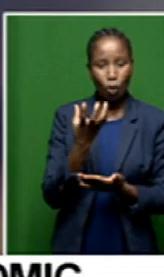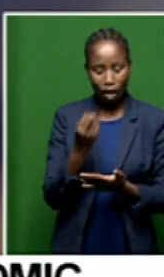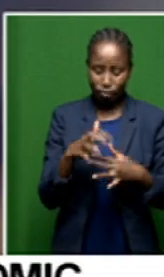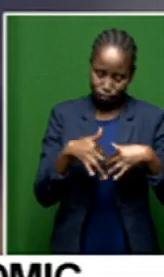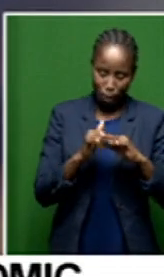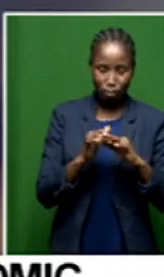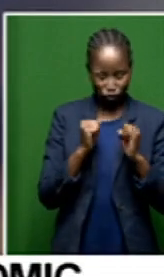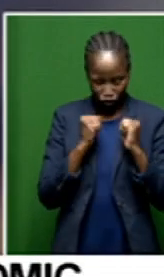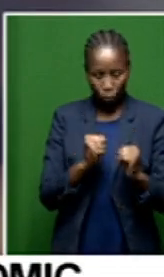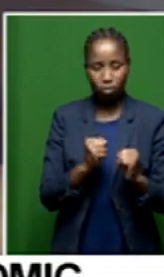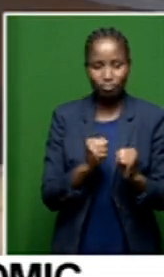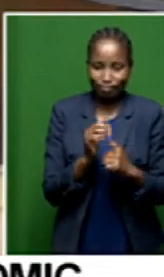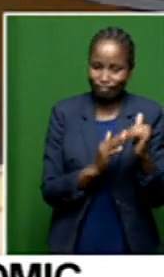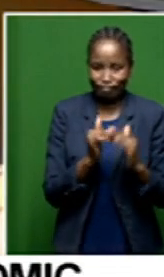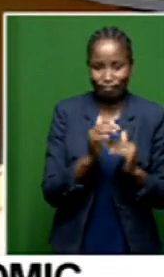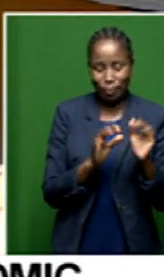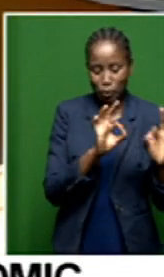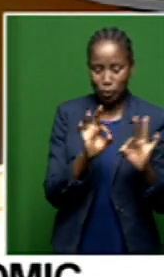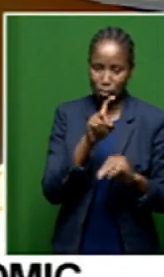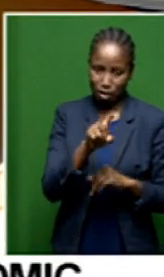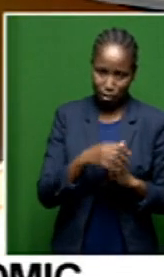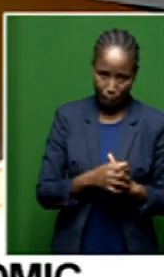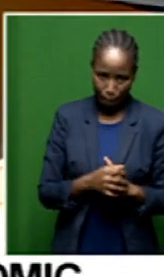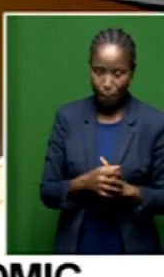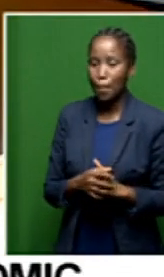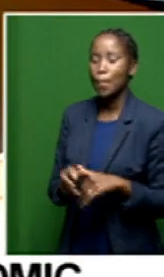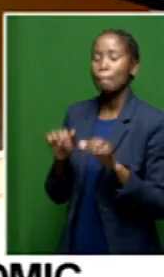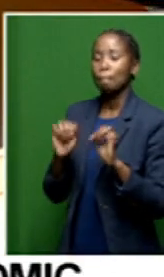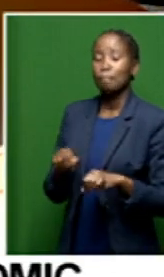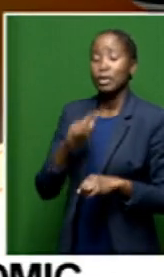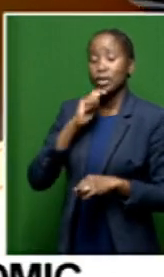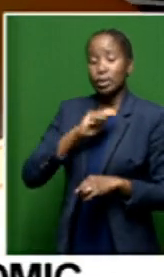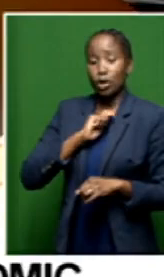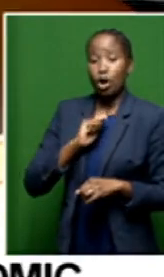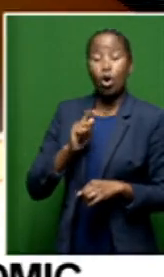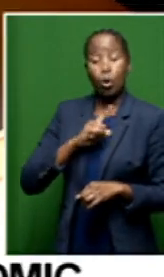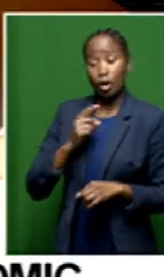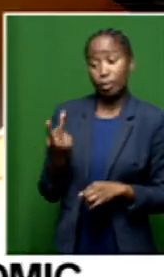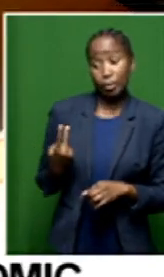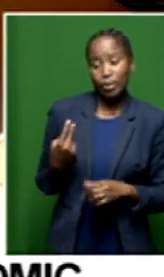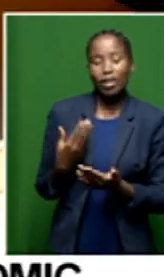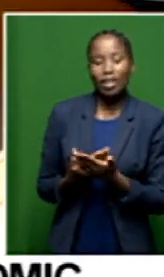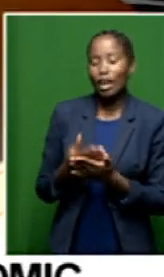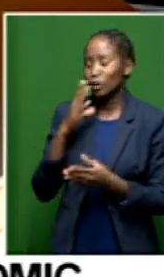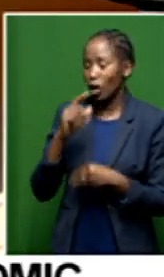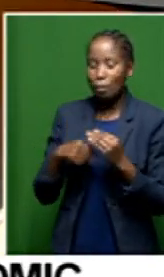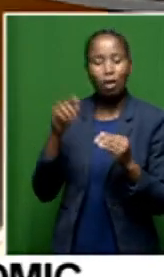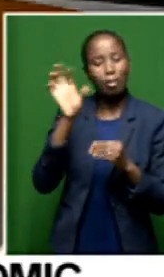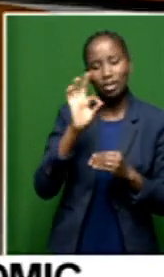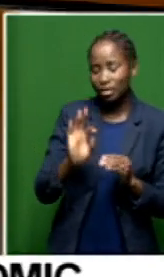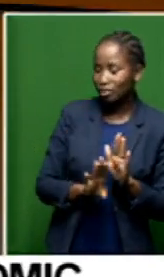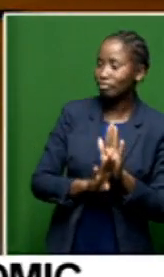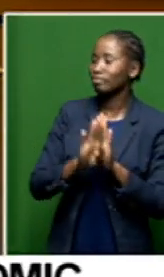for them to stay there. Yeah. Look, I mean, you and I can sit and talk about the percentages and the numbers and the IMF